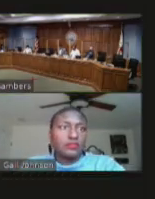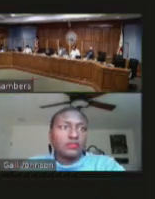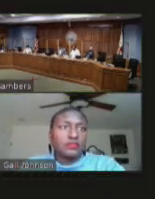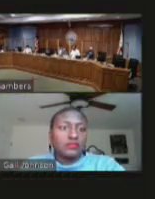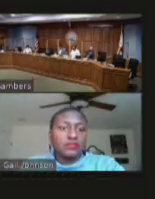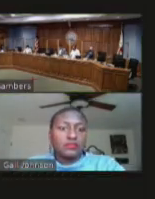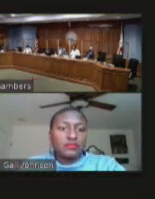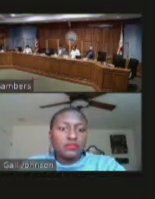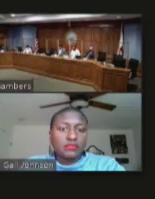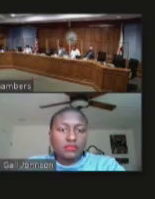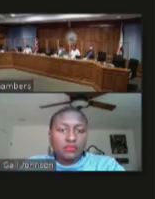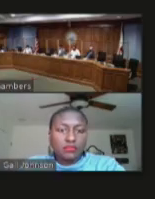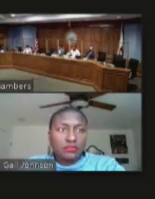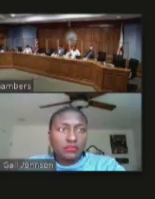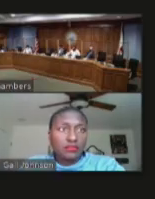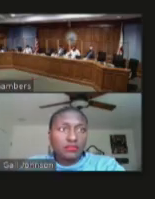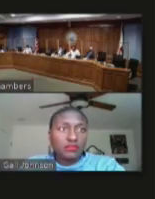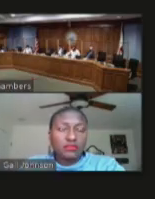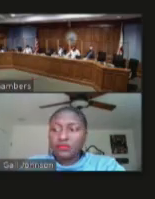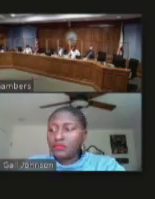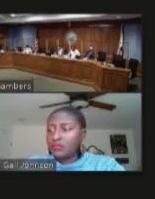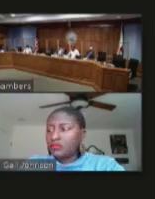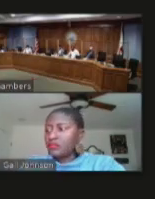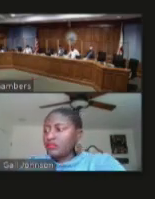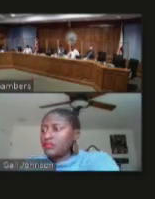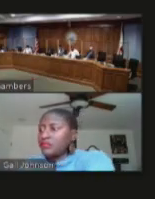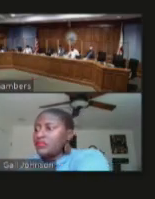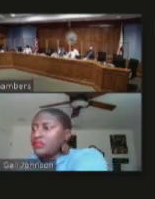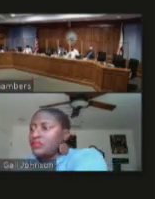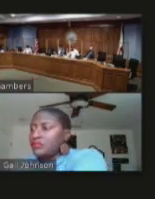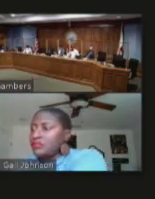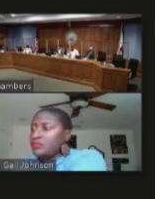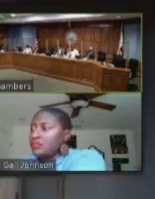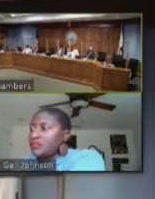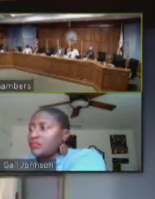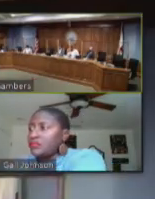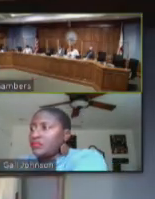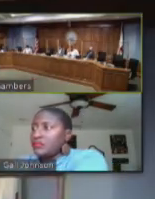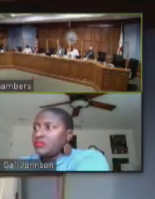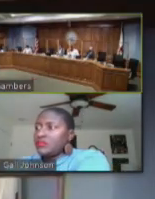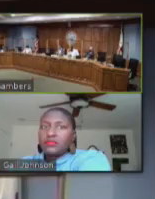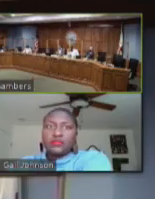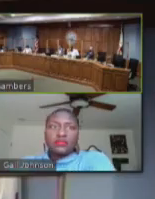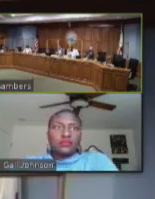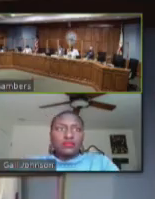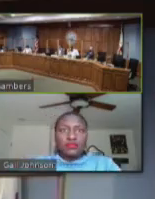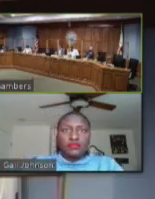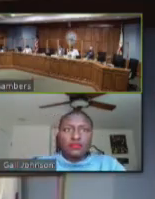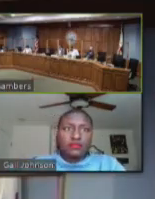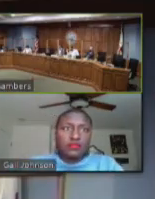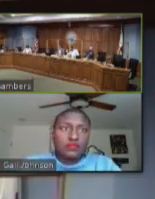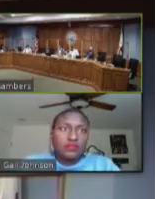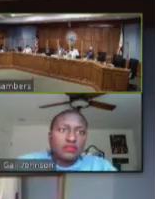First, we have the adoption of the consent agenda with no modifications. Commissioner Hayes Santos. Thank you, Mr. Mayor. I move that we adopt the consent agenda.